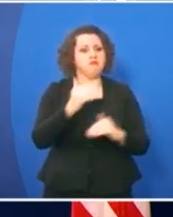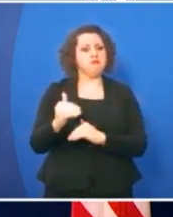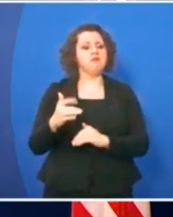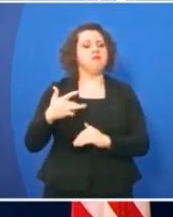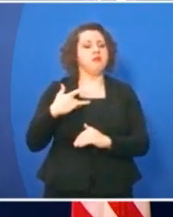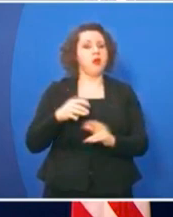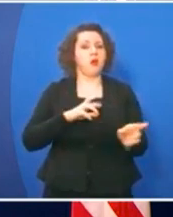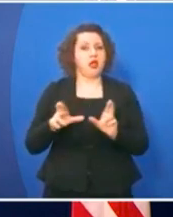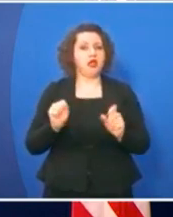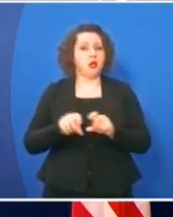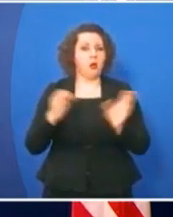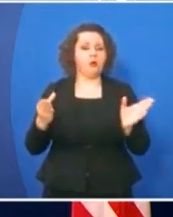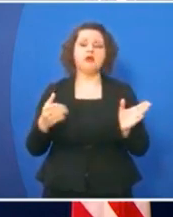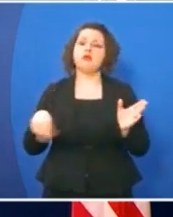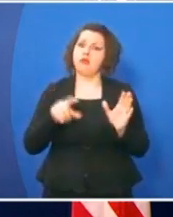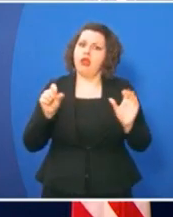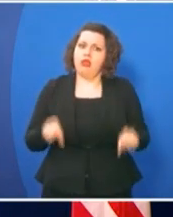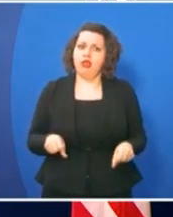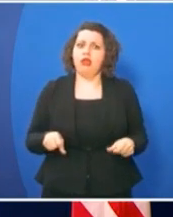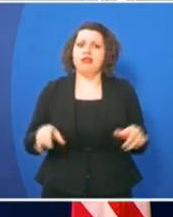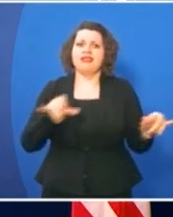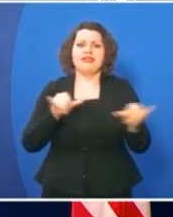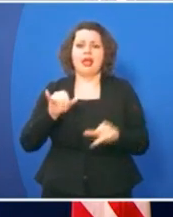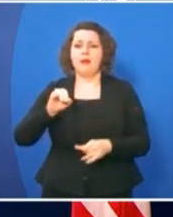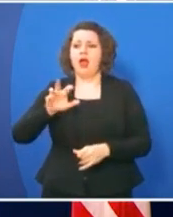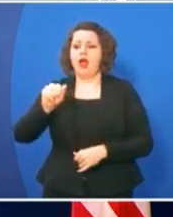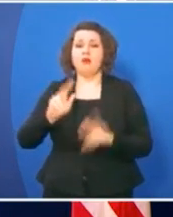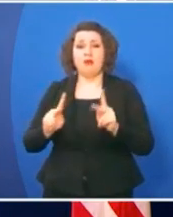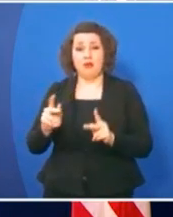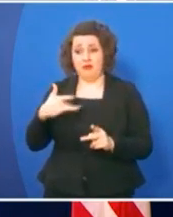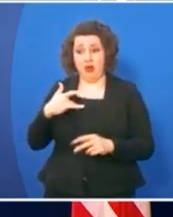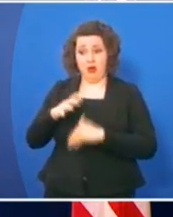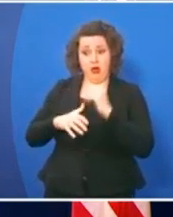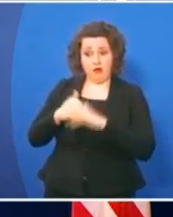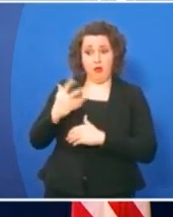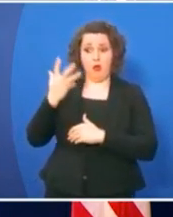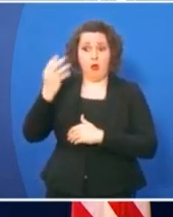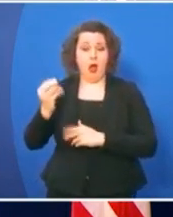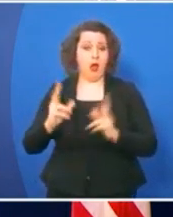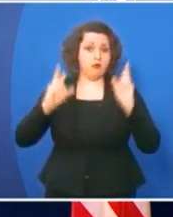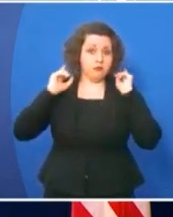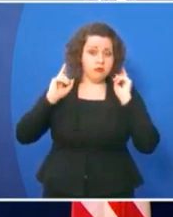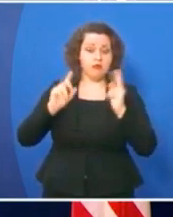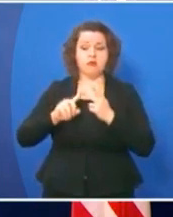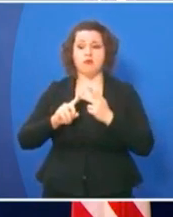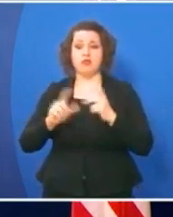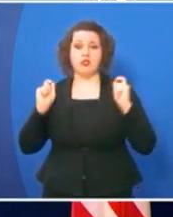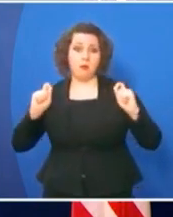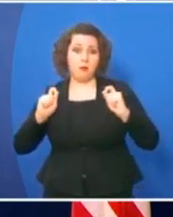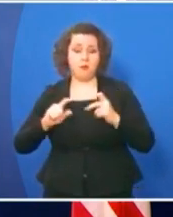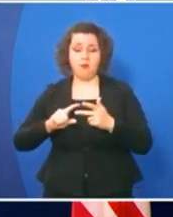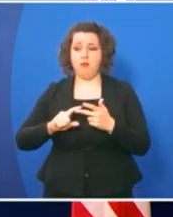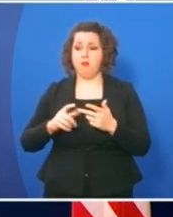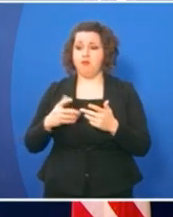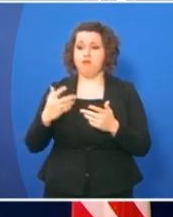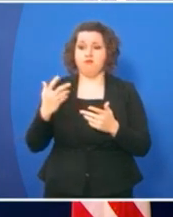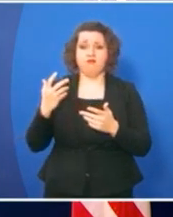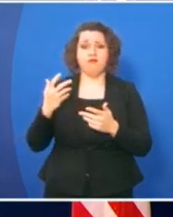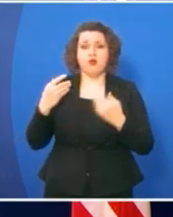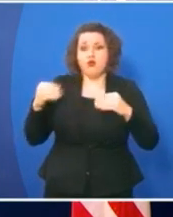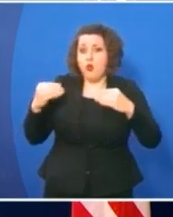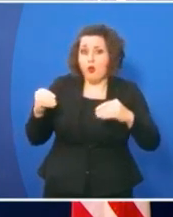they can. And the same thing with Iowans. If you feel comfortable going to your hair salon or to the gym or to a